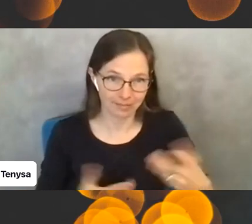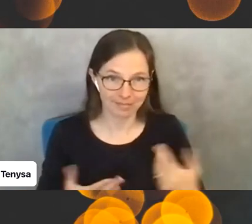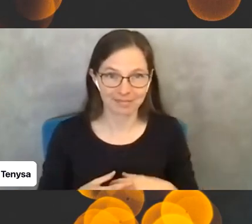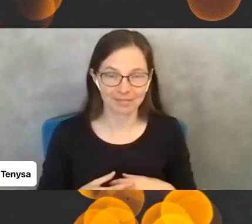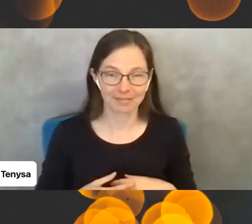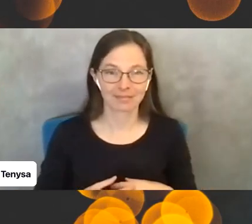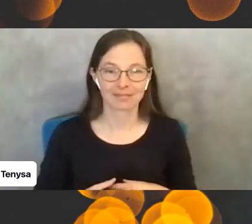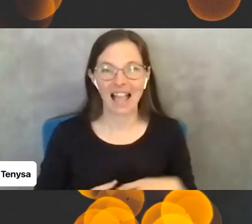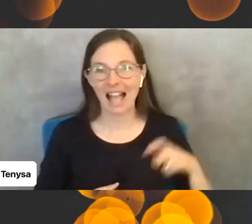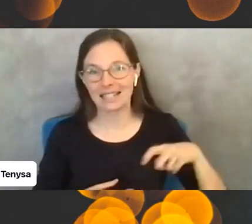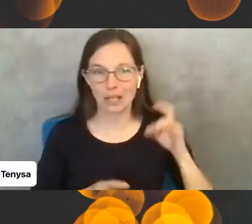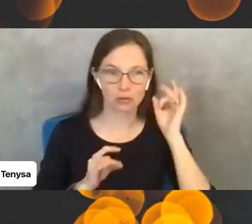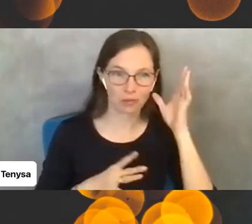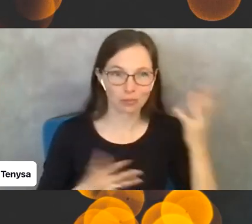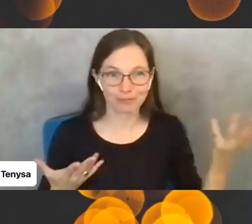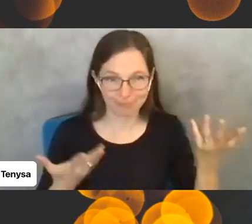evils.